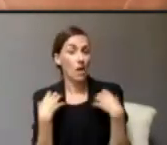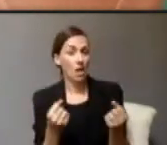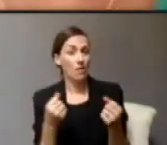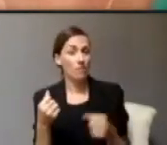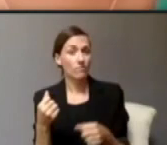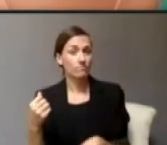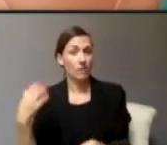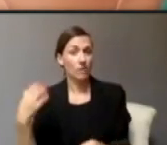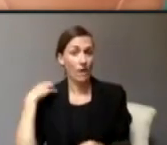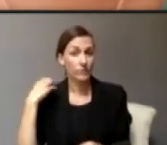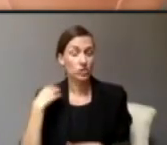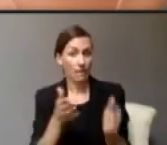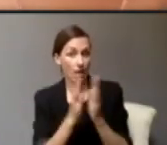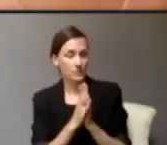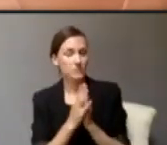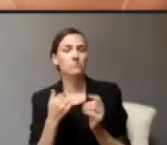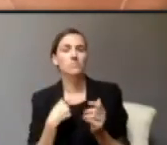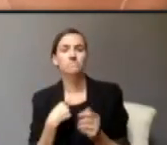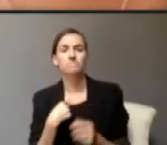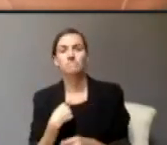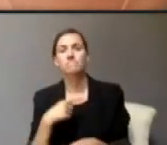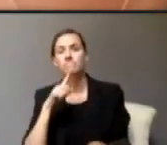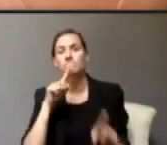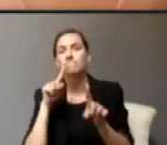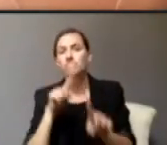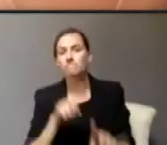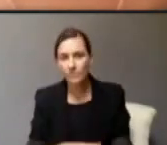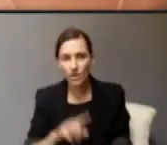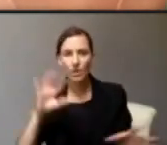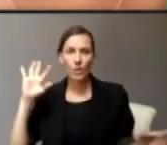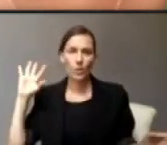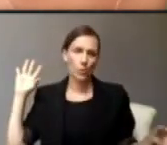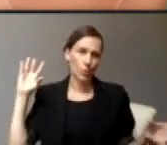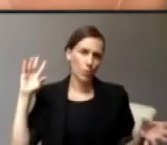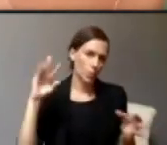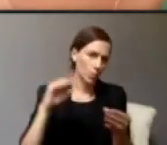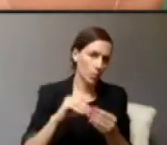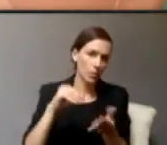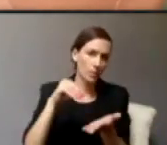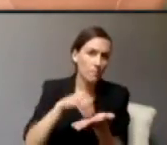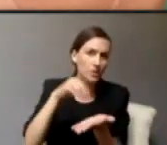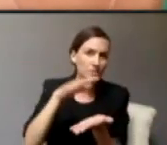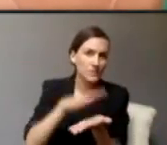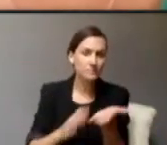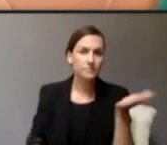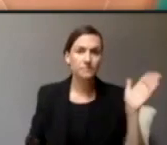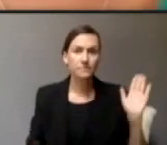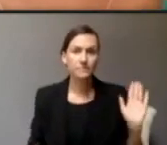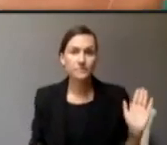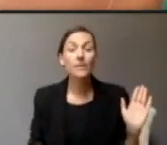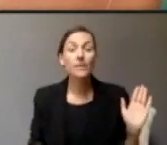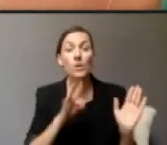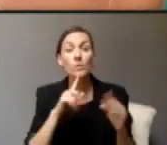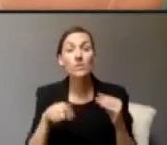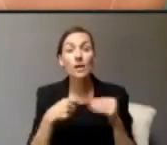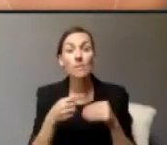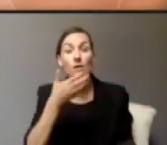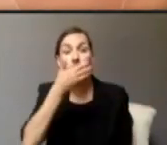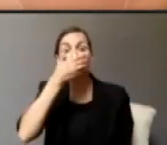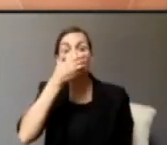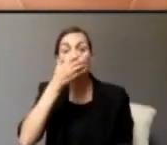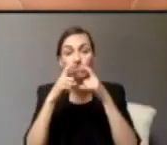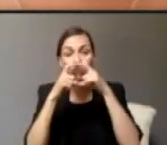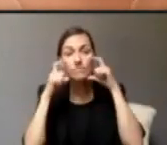districts, and so we put it together in this really cohesive virtual binder. We talk about face coverings,